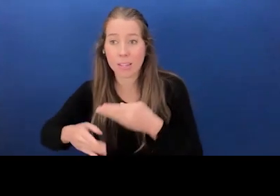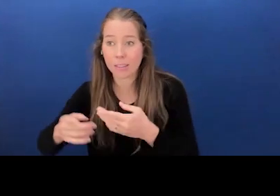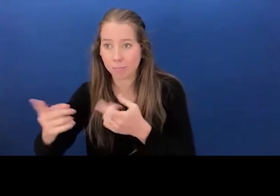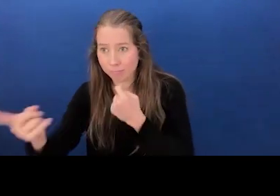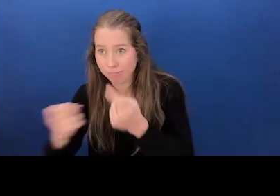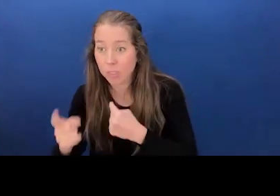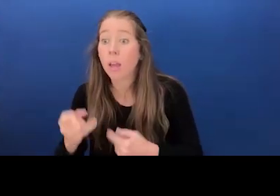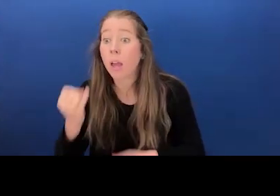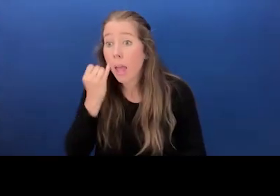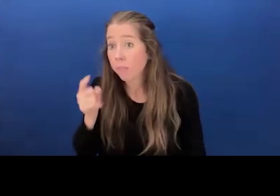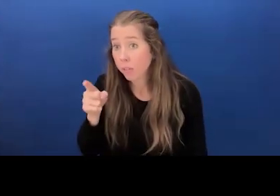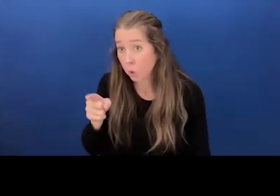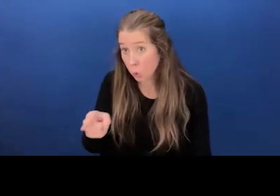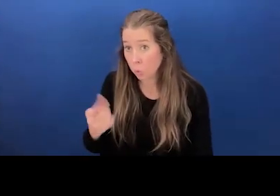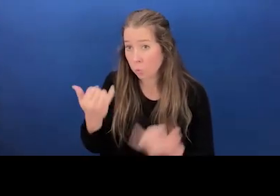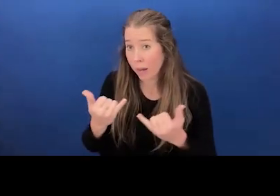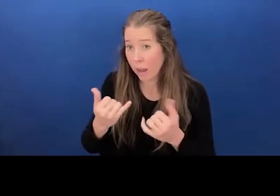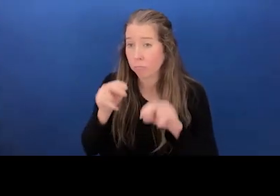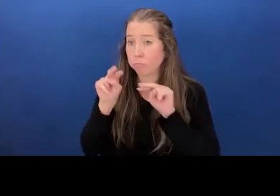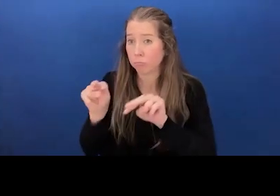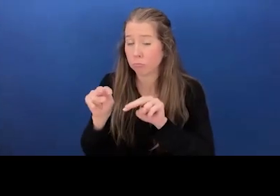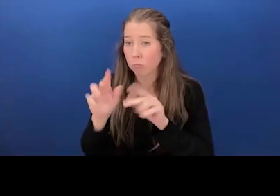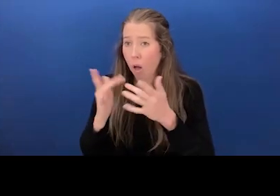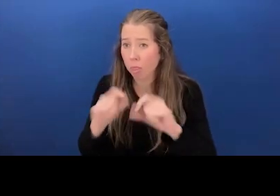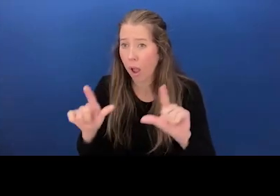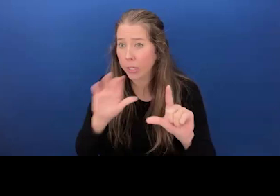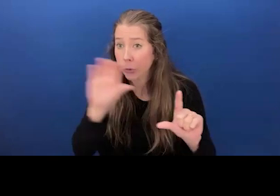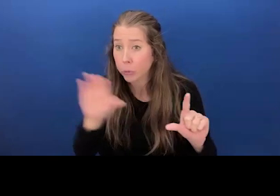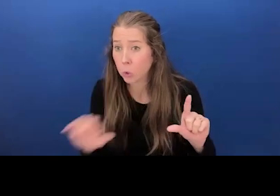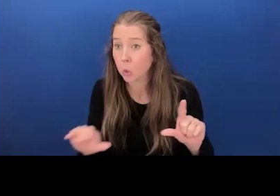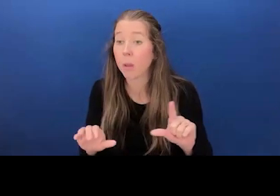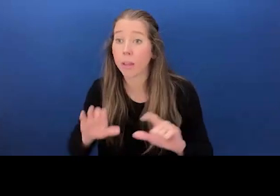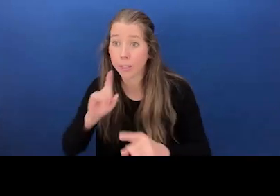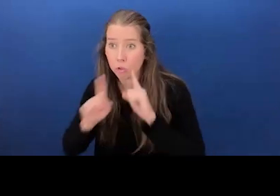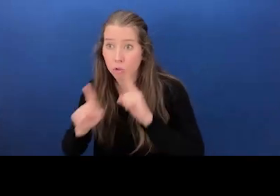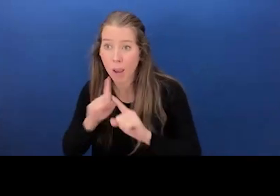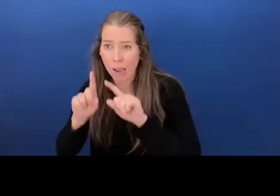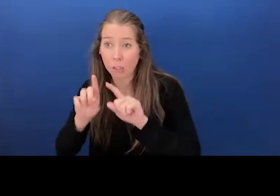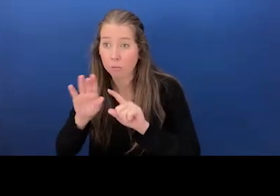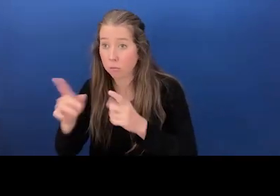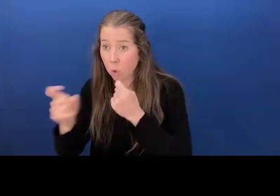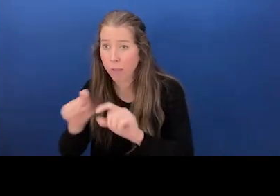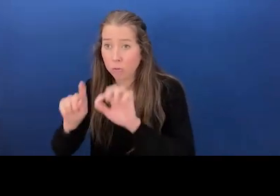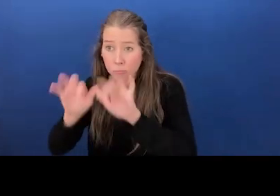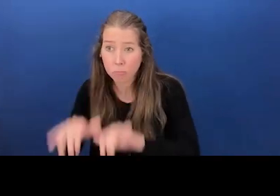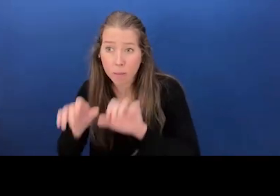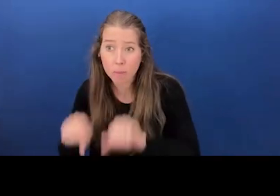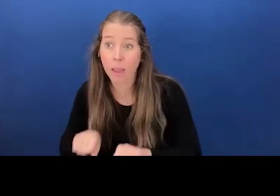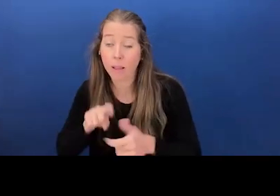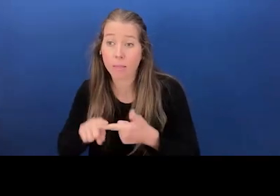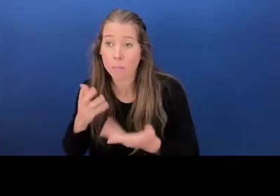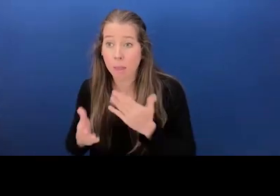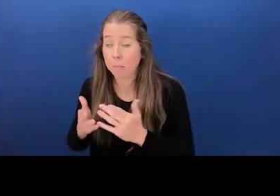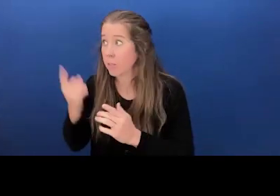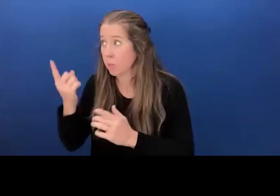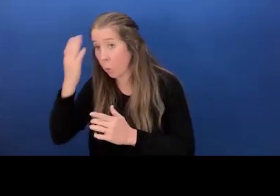you can go ahead and type your question in the chat, and possibly someone that knows the answer can answer it as